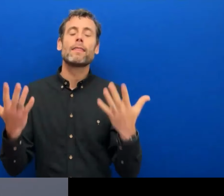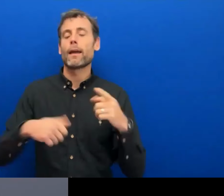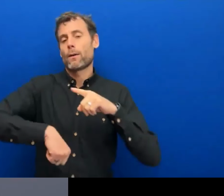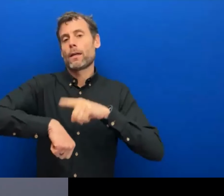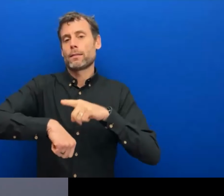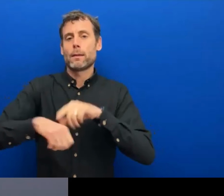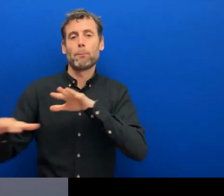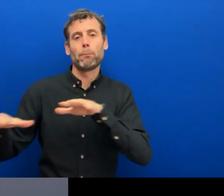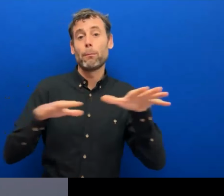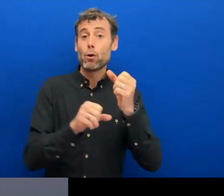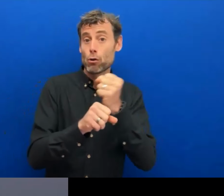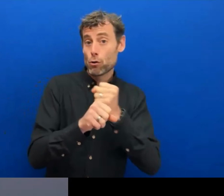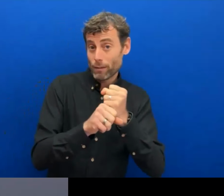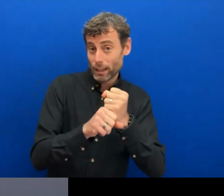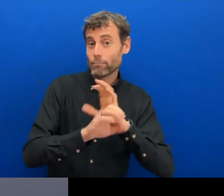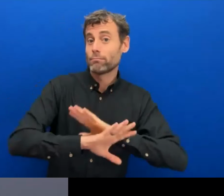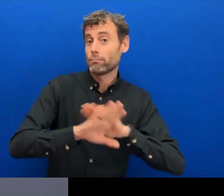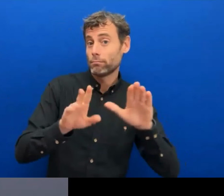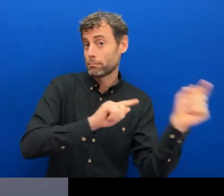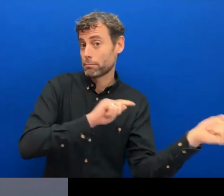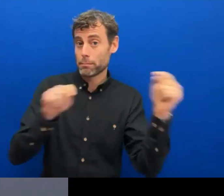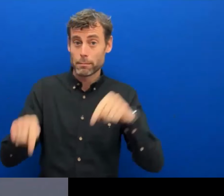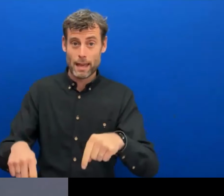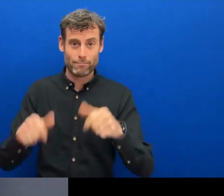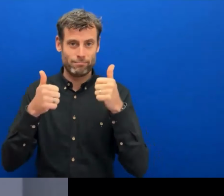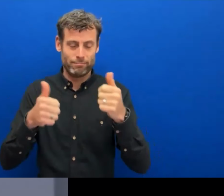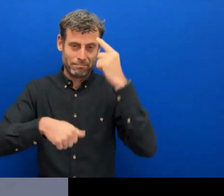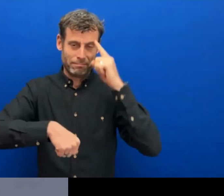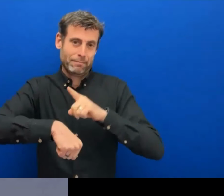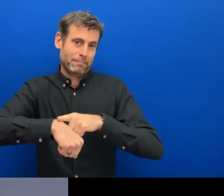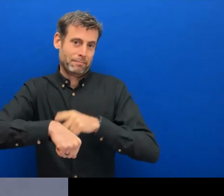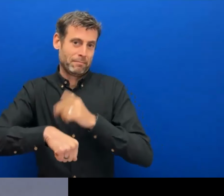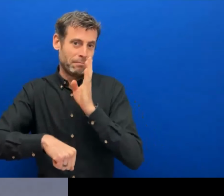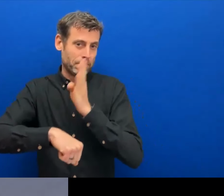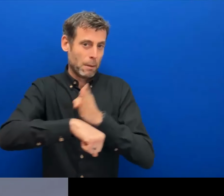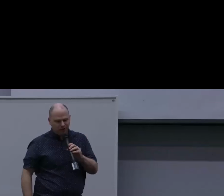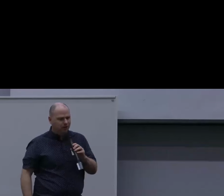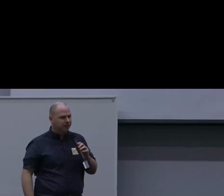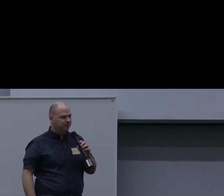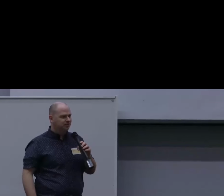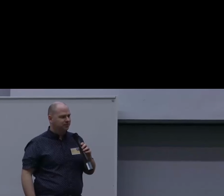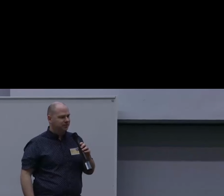timetable. Okay, thank you. We'll see you back at 3 o'clock.